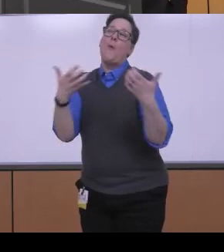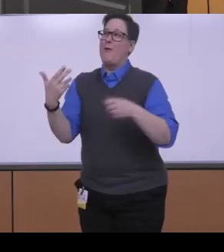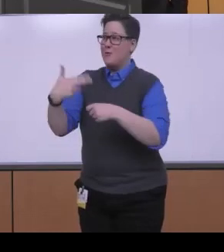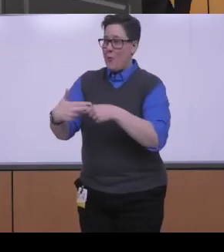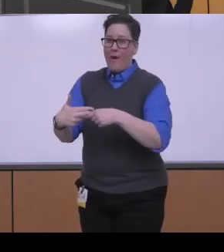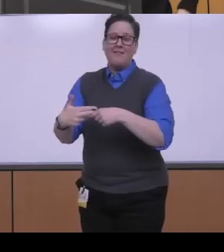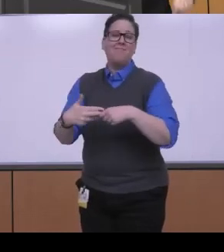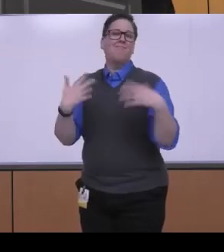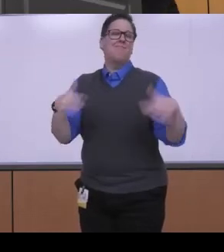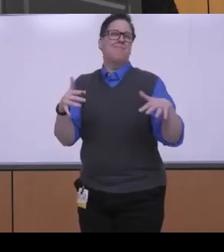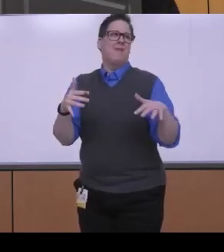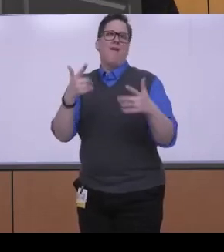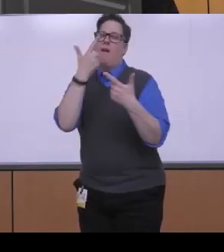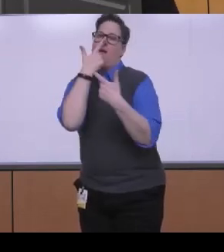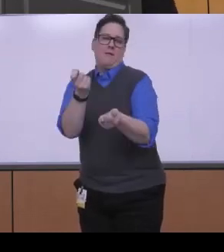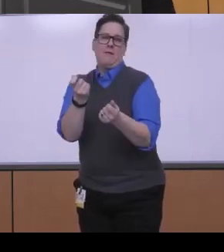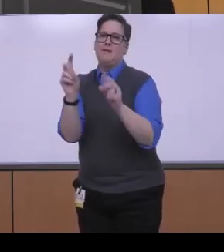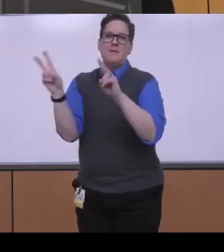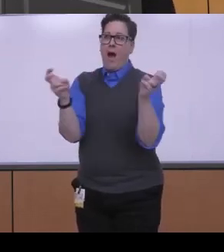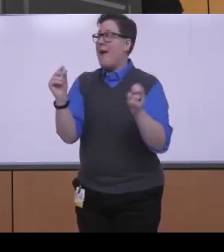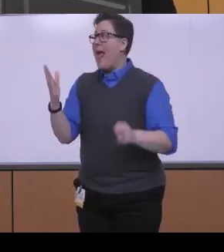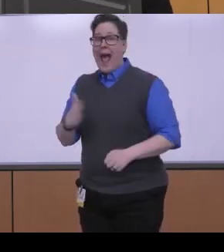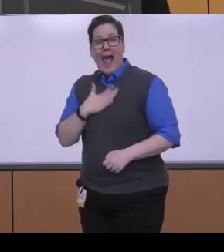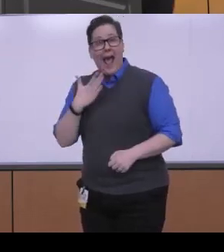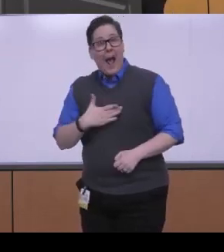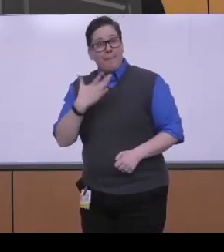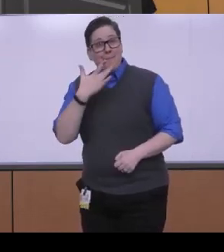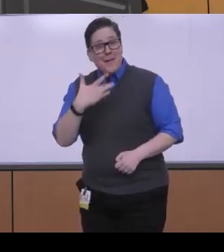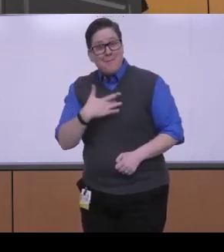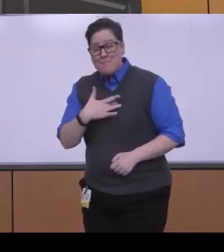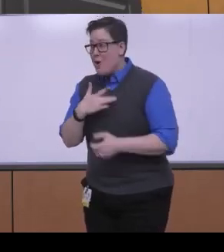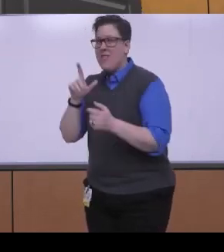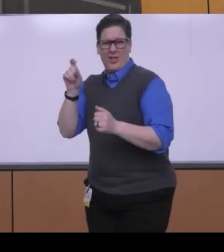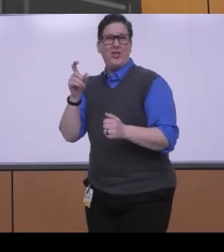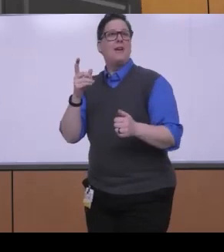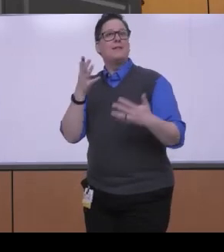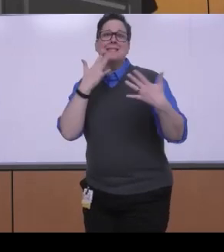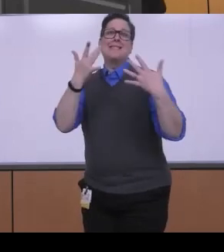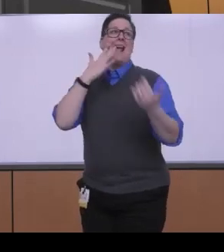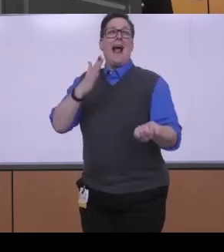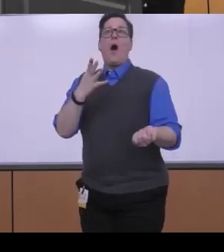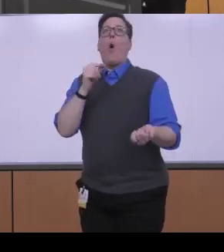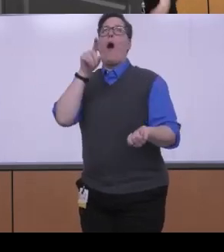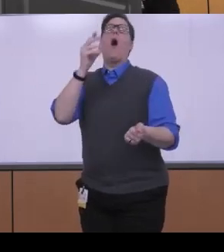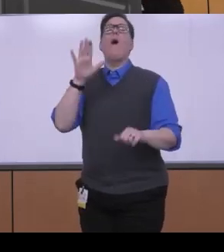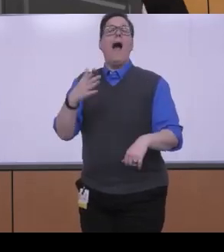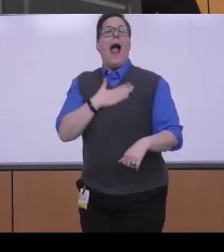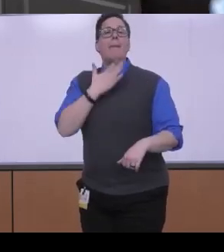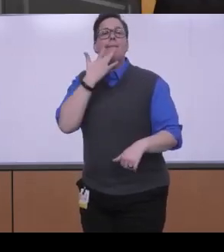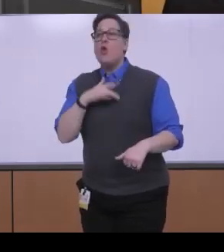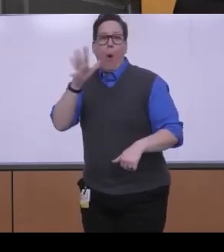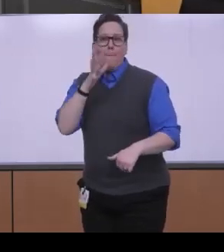us today for this very thought-provoking talk. And happy birthday to you. We should really say happy birthday to your mother. She did all the hard